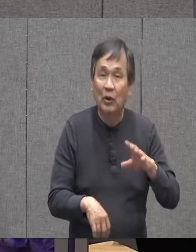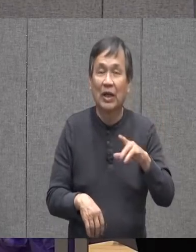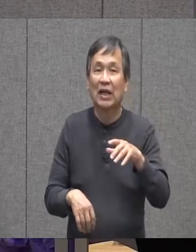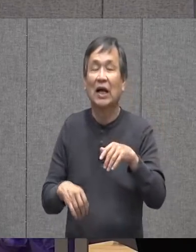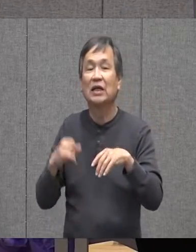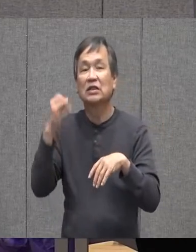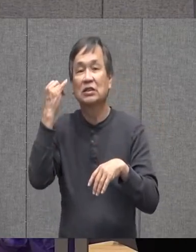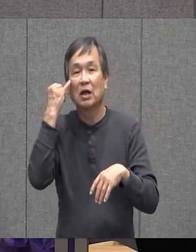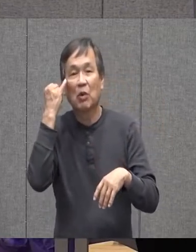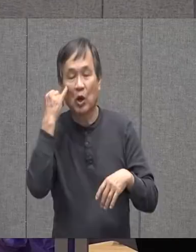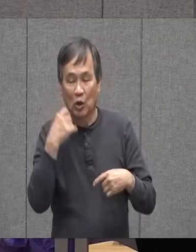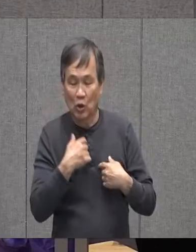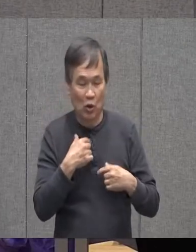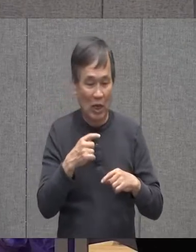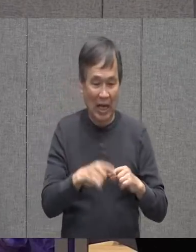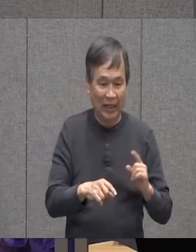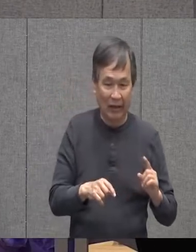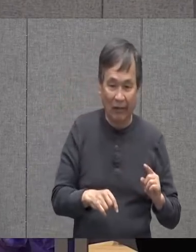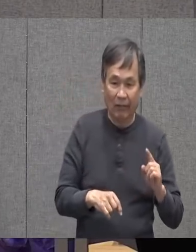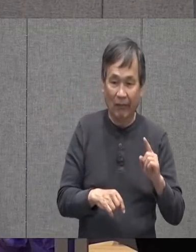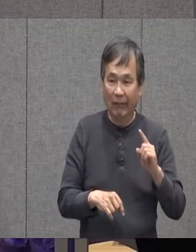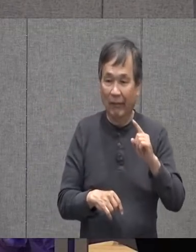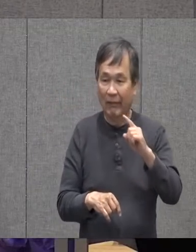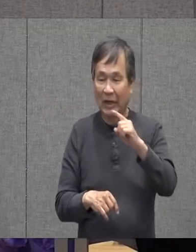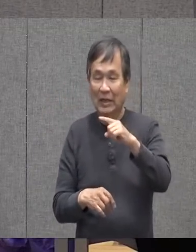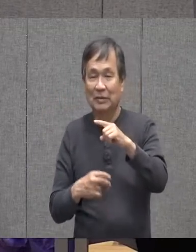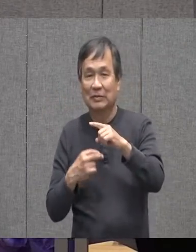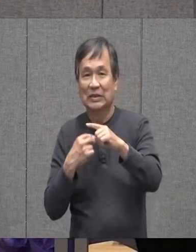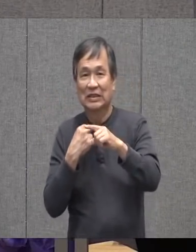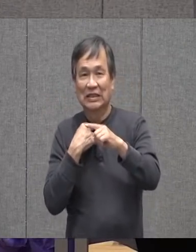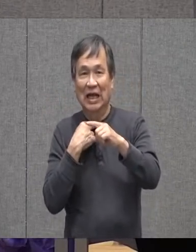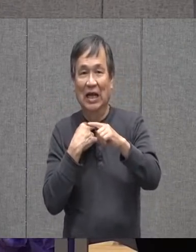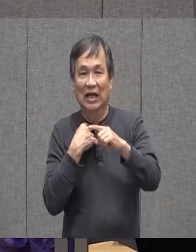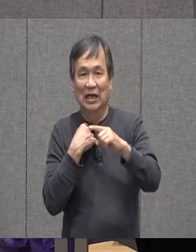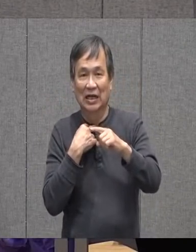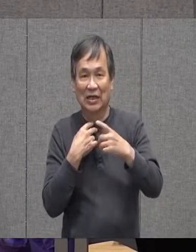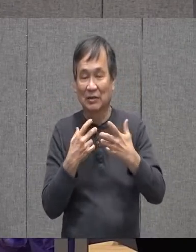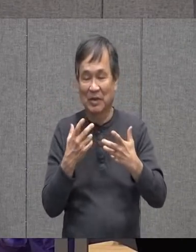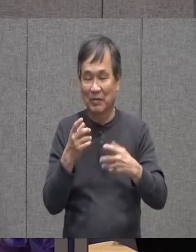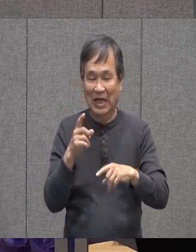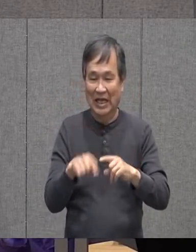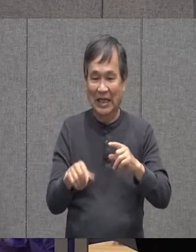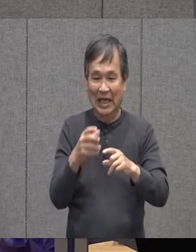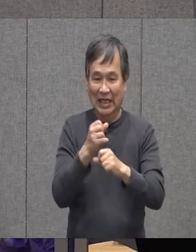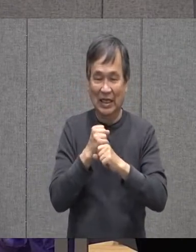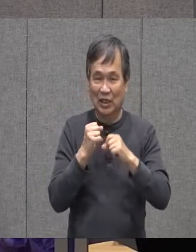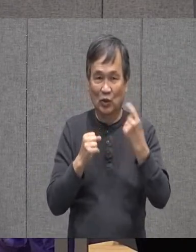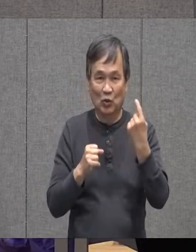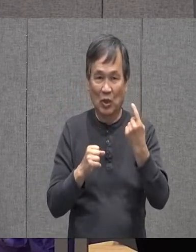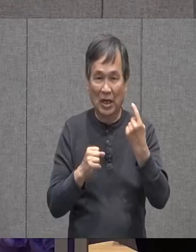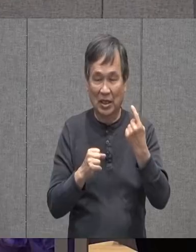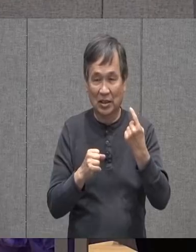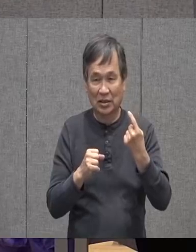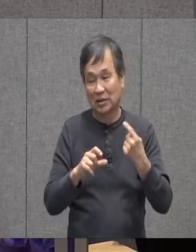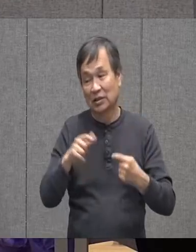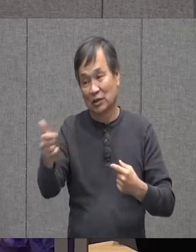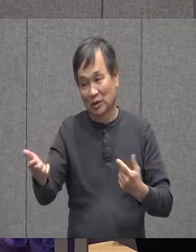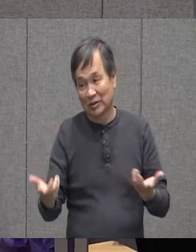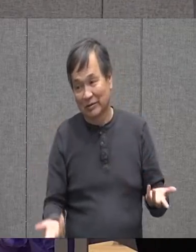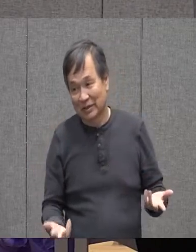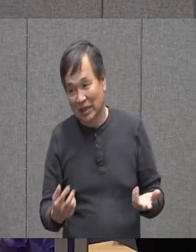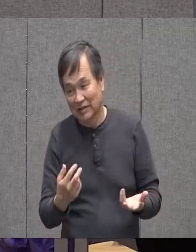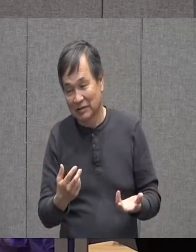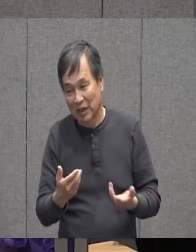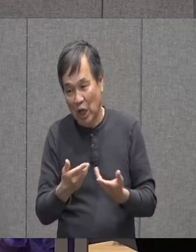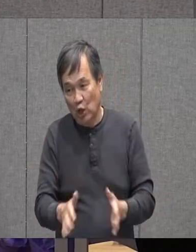point when I can't go any farther, like if I am having trouble just even getting a 1 in this first roll, then it's your turn. I've